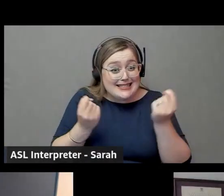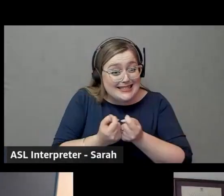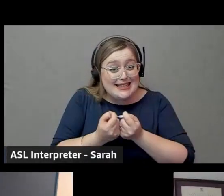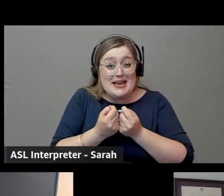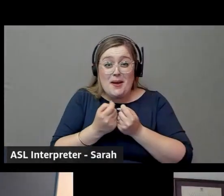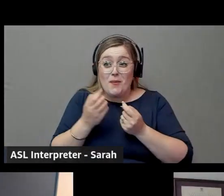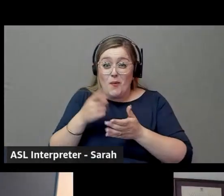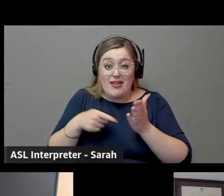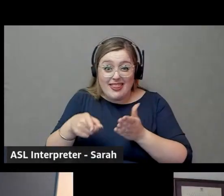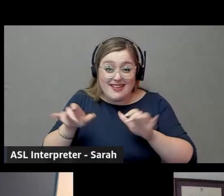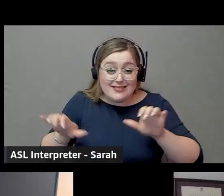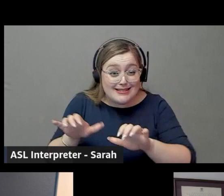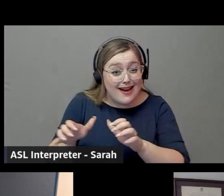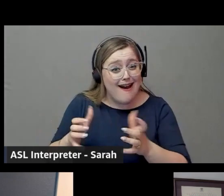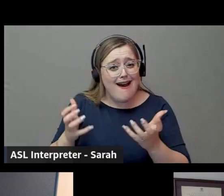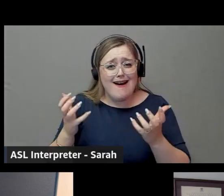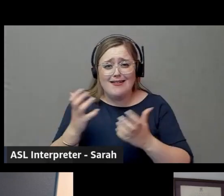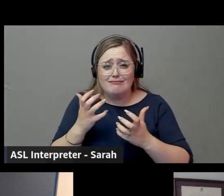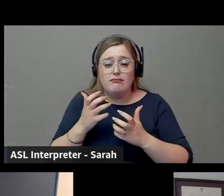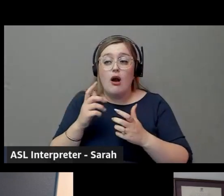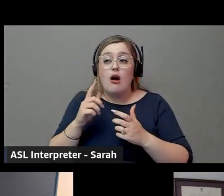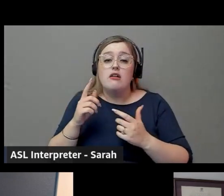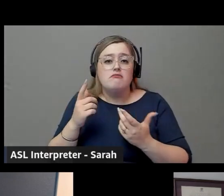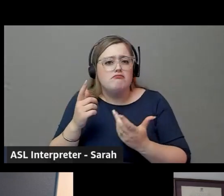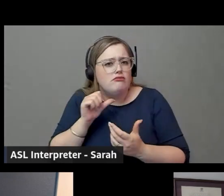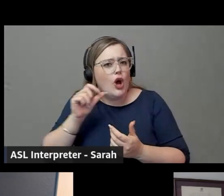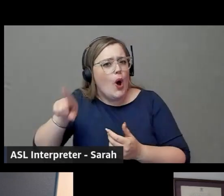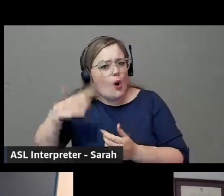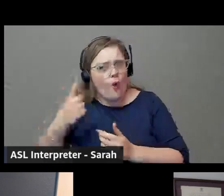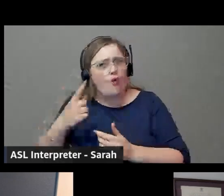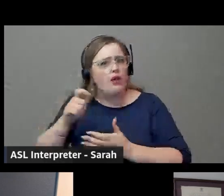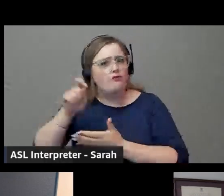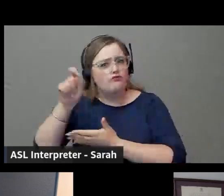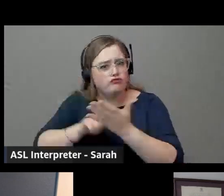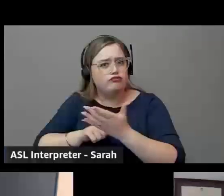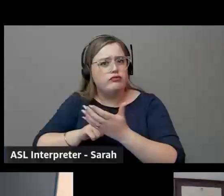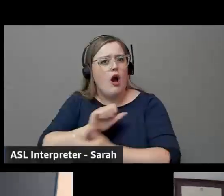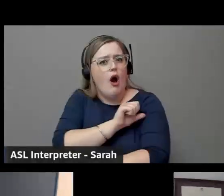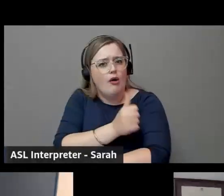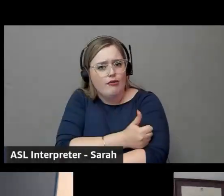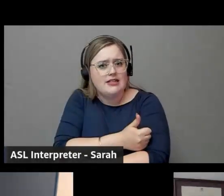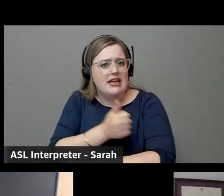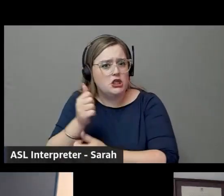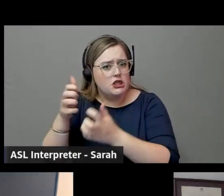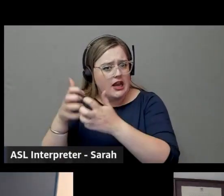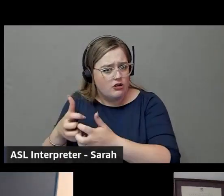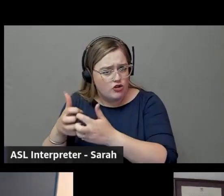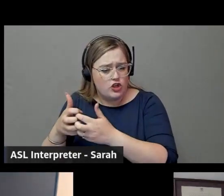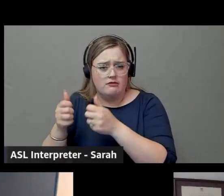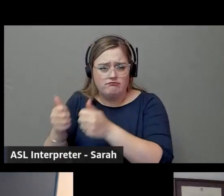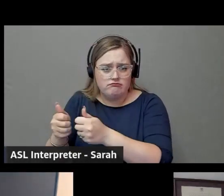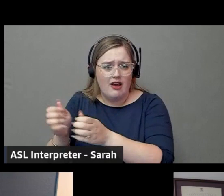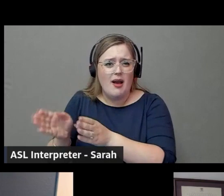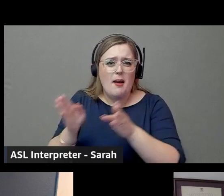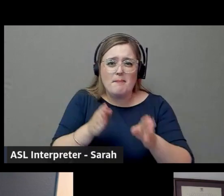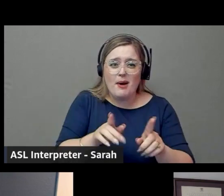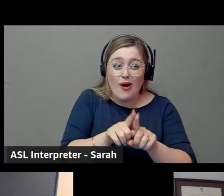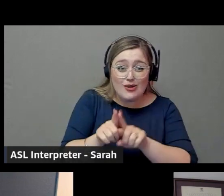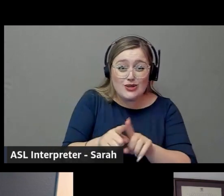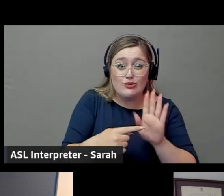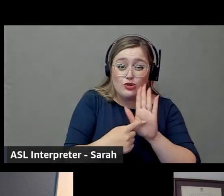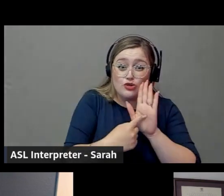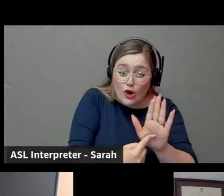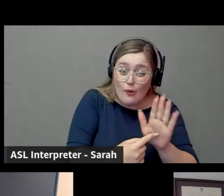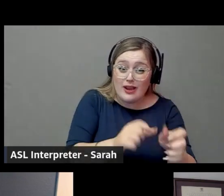of not just writing an authorization engine, but in showing the work so